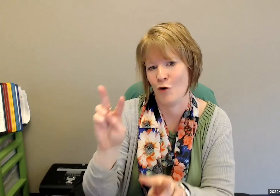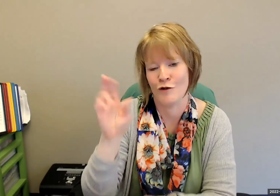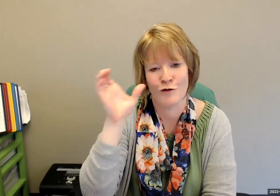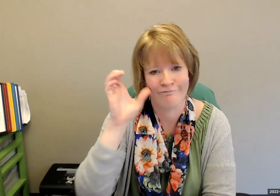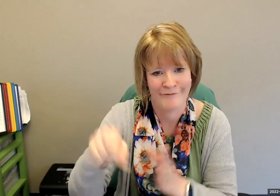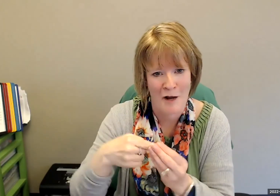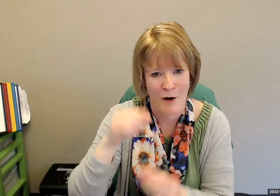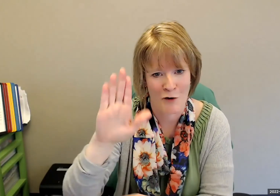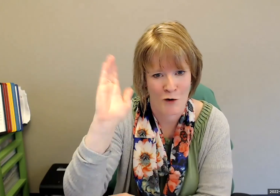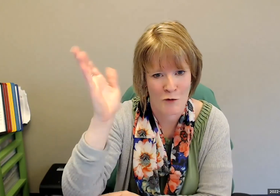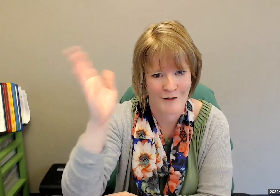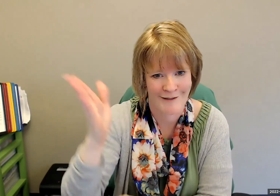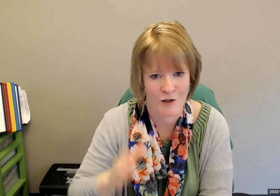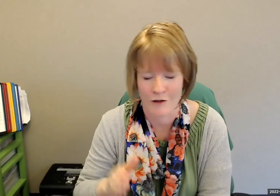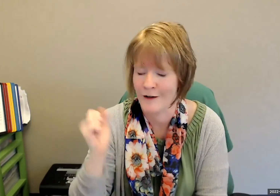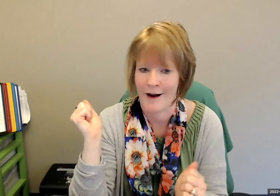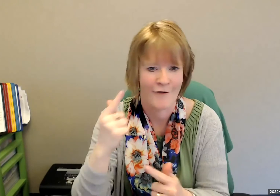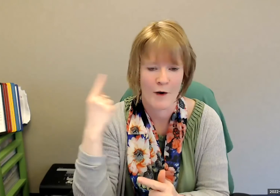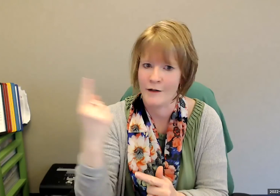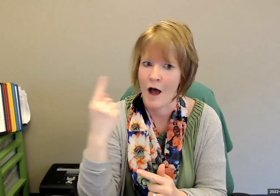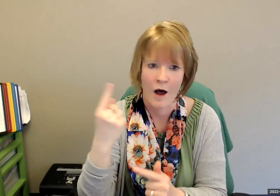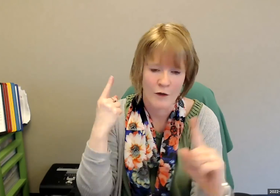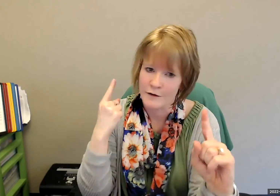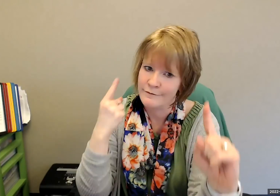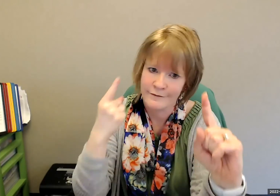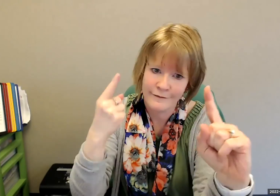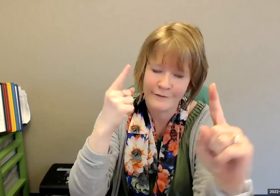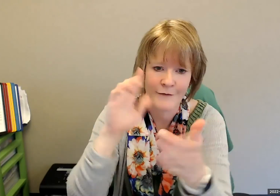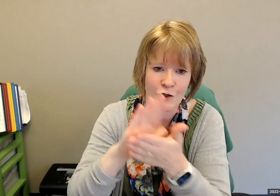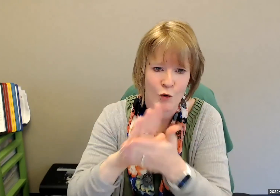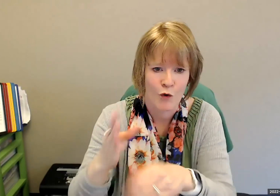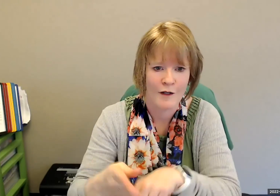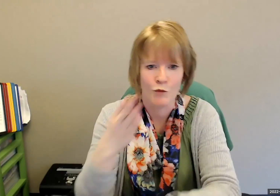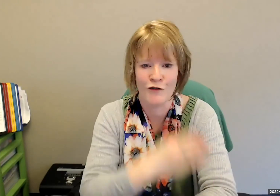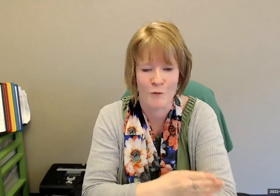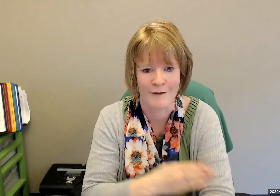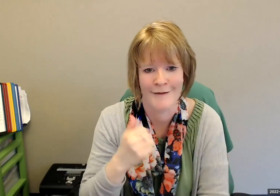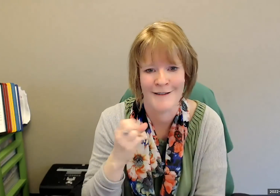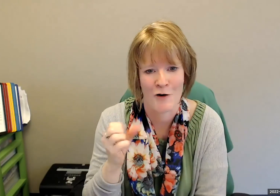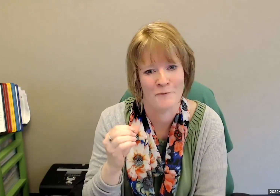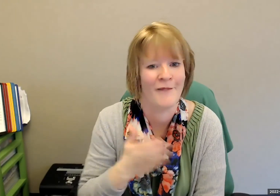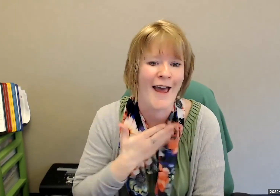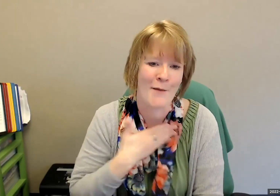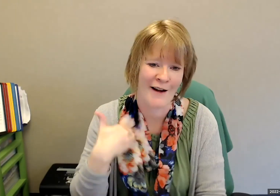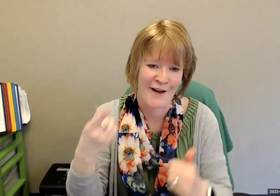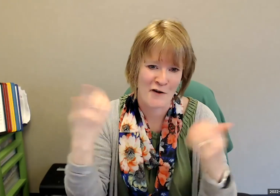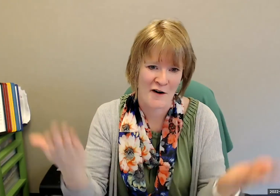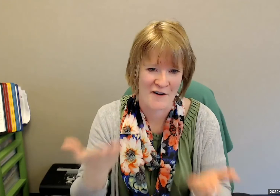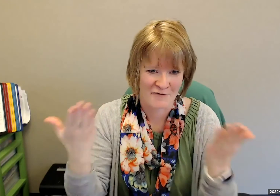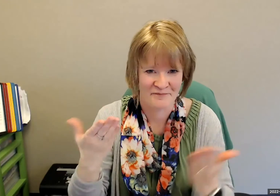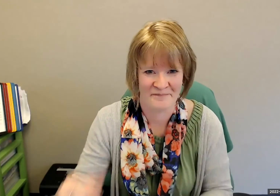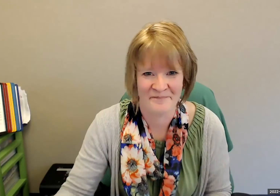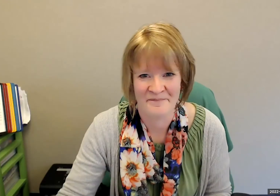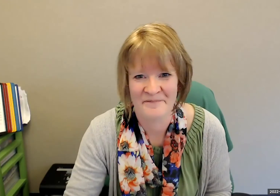Please help me welcome the 2 of them. I'm looking forward to hearing their presentation today. Everyone is always working towards the goal of school improvement,